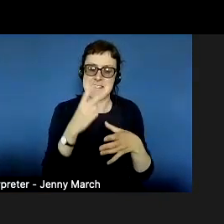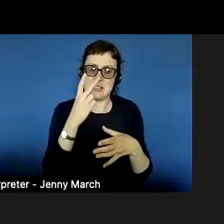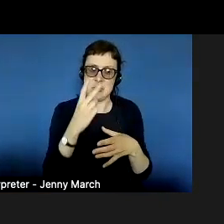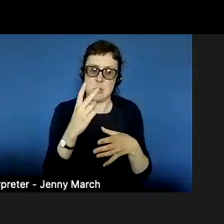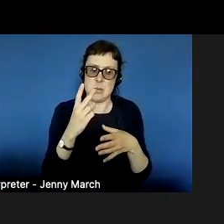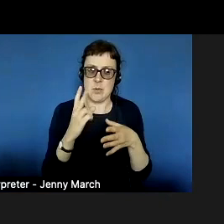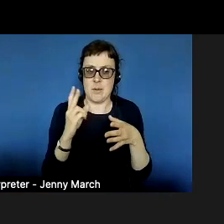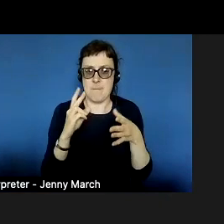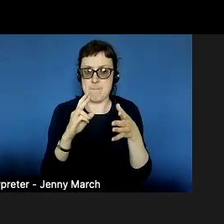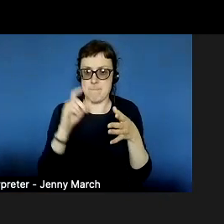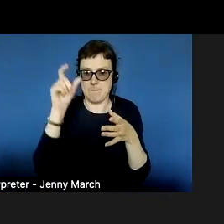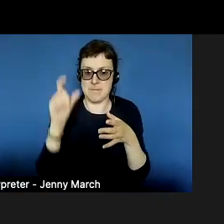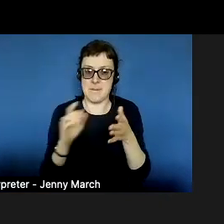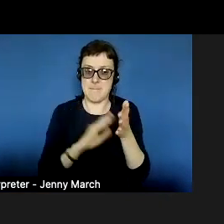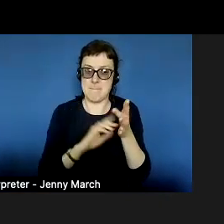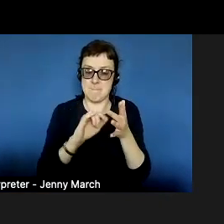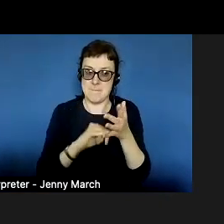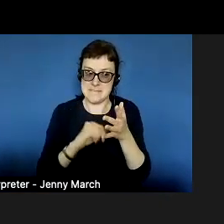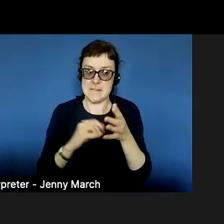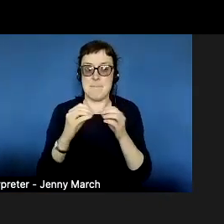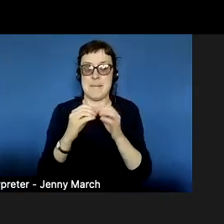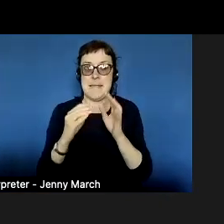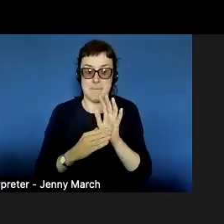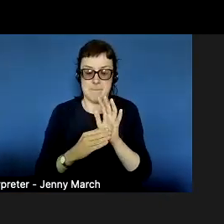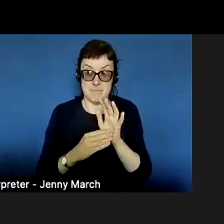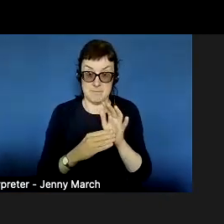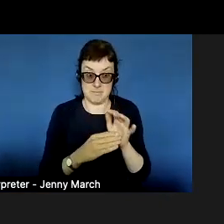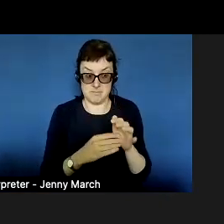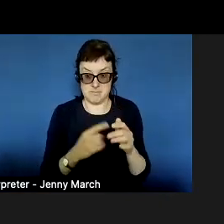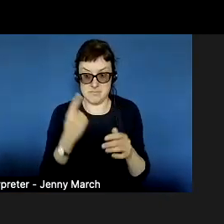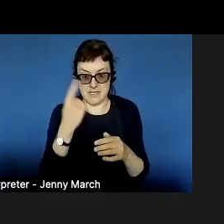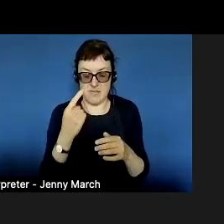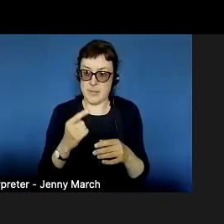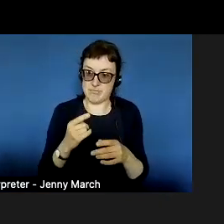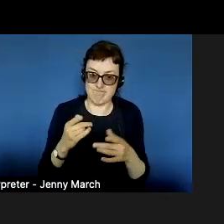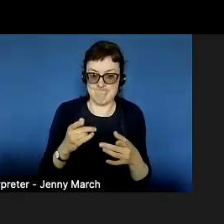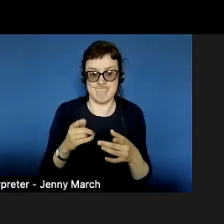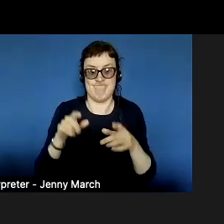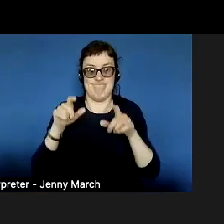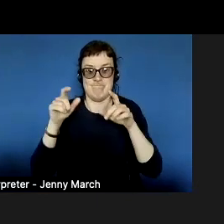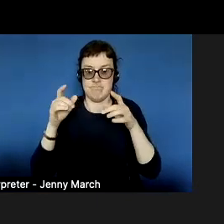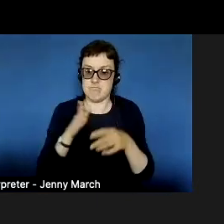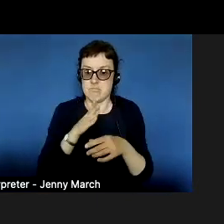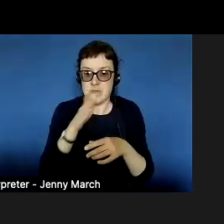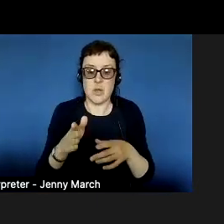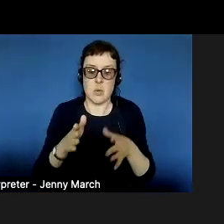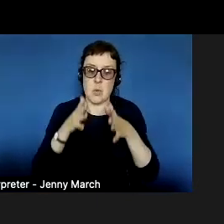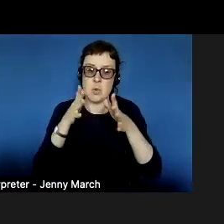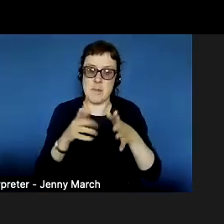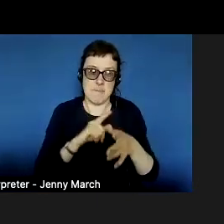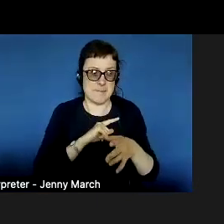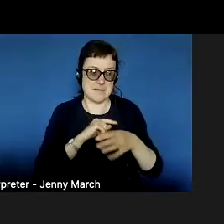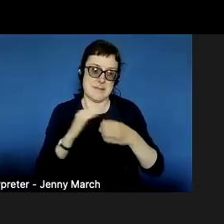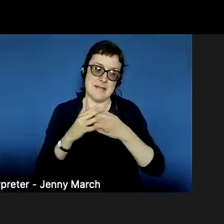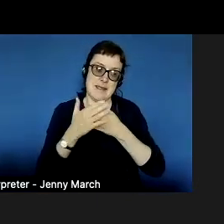she, as Jenny have said, was put into an institution because, you know, she had an affair and did all these things that